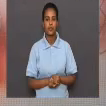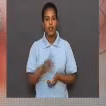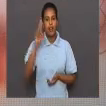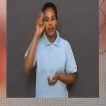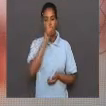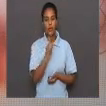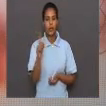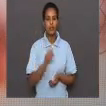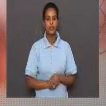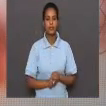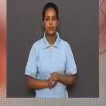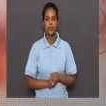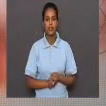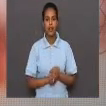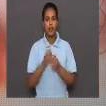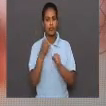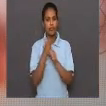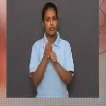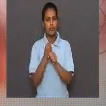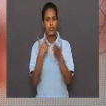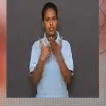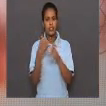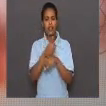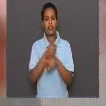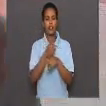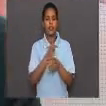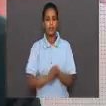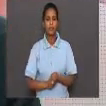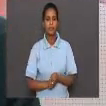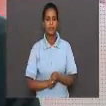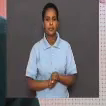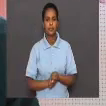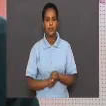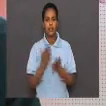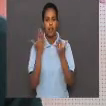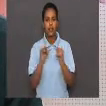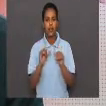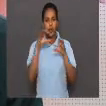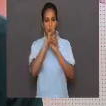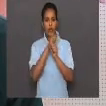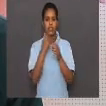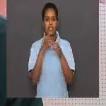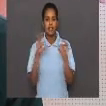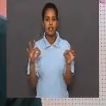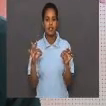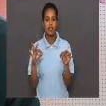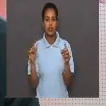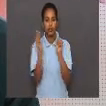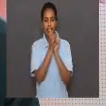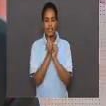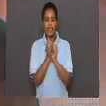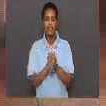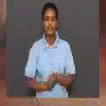Hello, everyone. How did you do on this activity? Let us complete the sentences